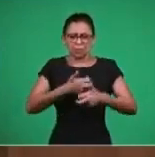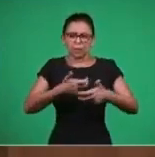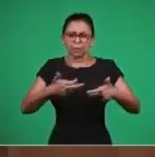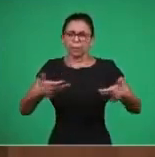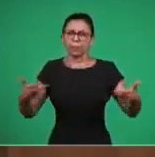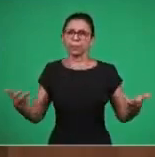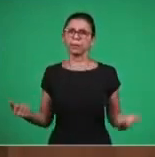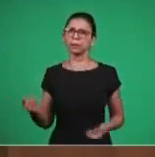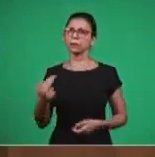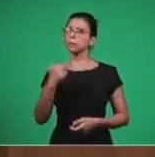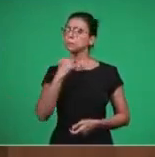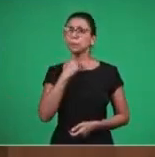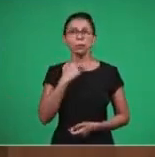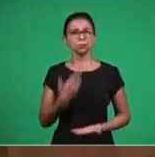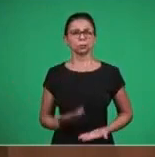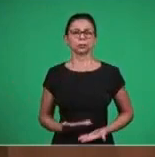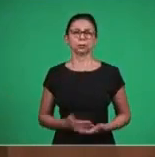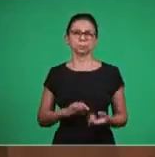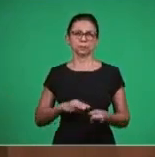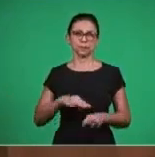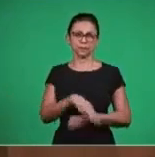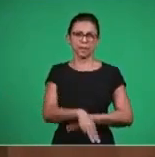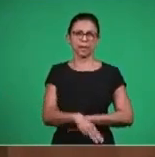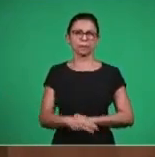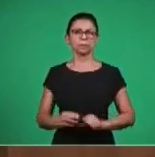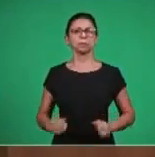possible. This is not ministry.